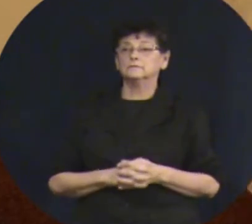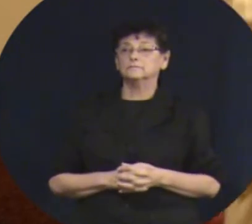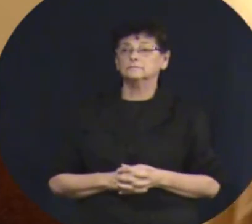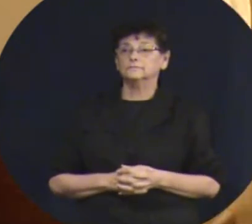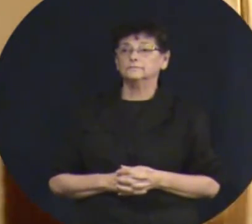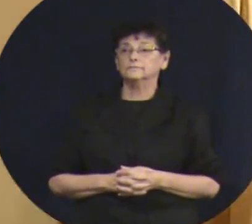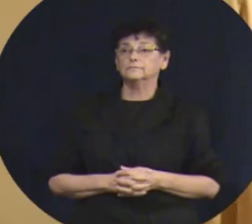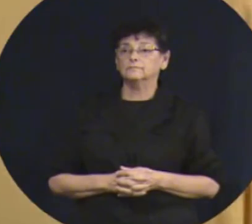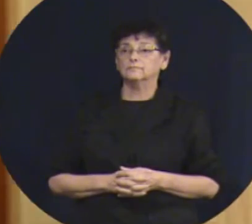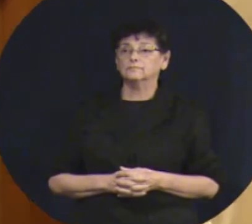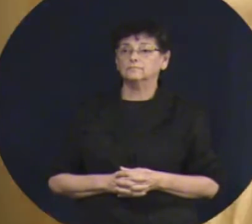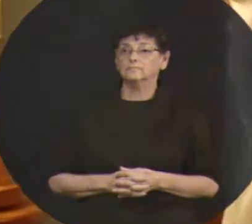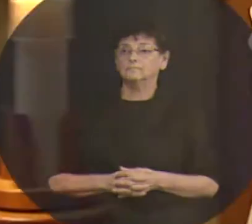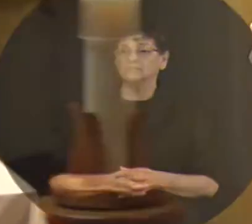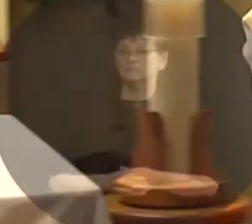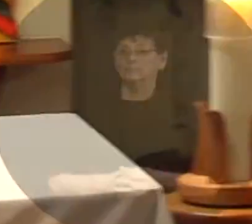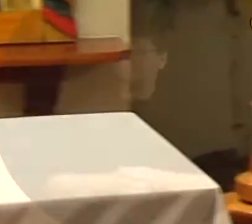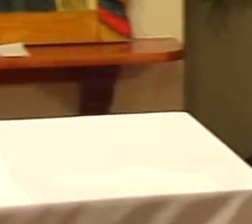Amen.